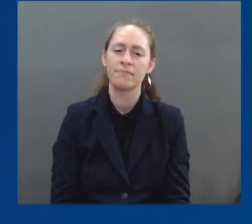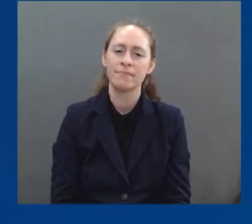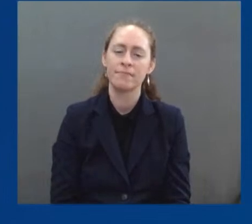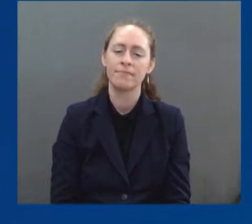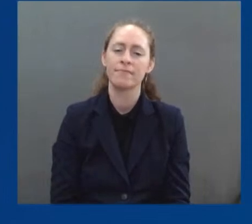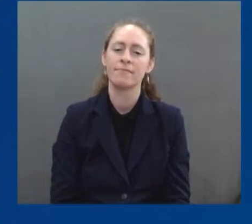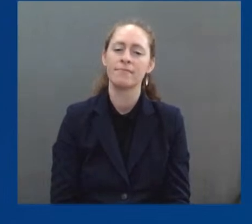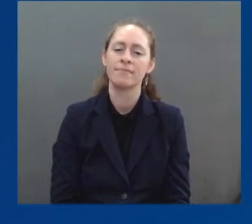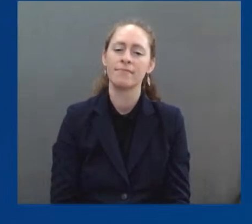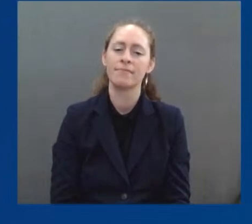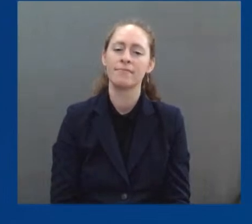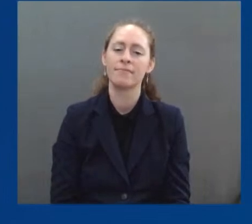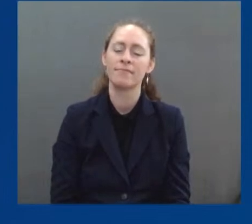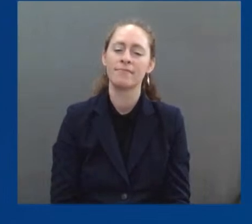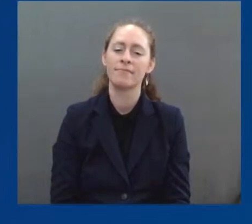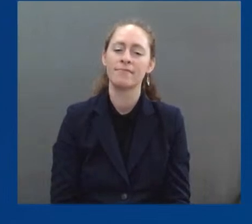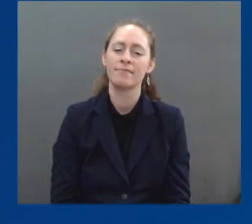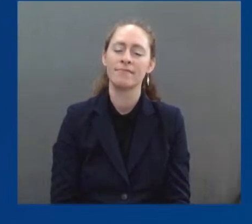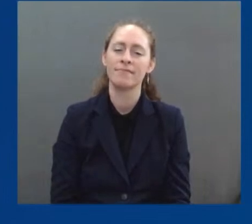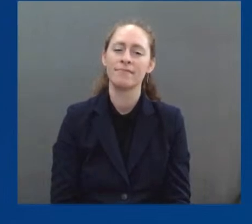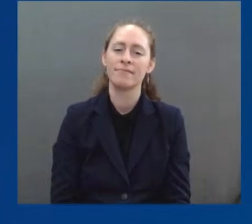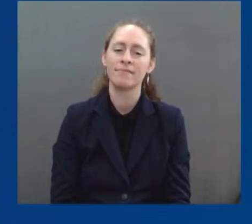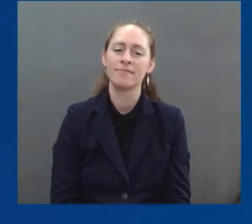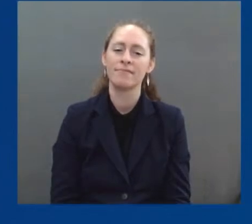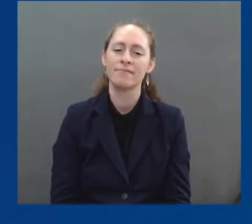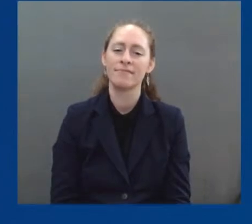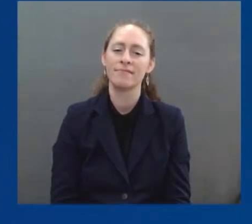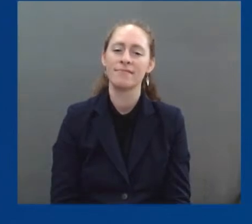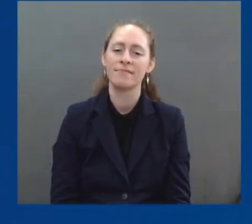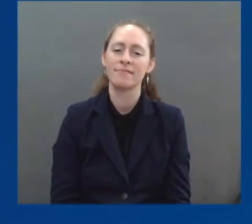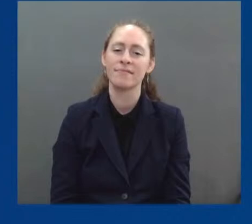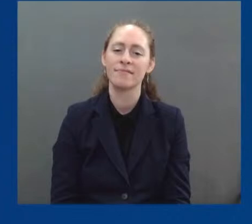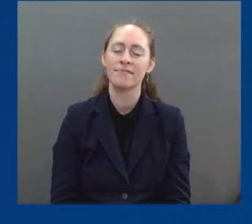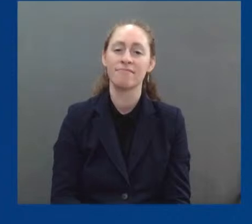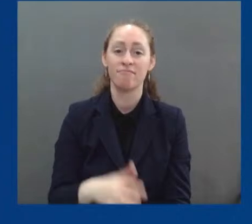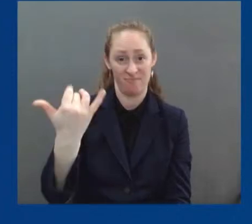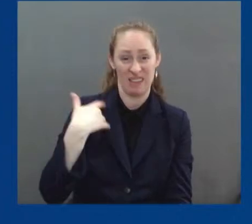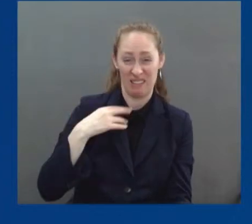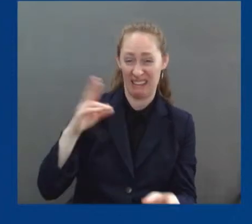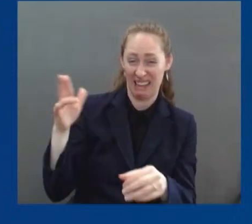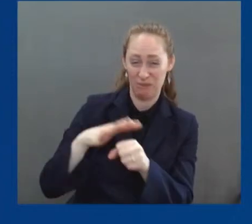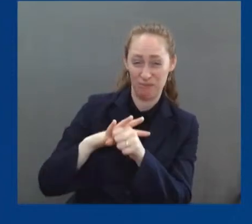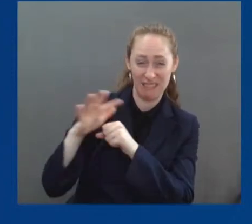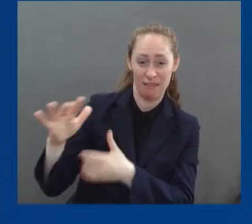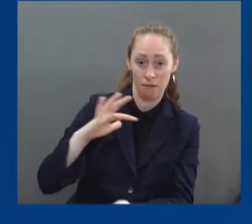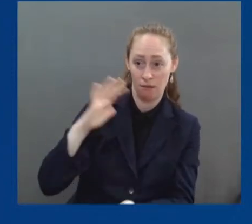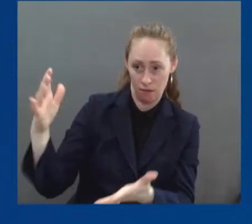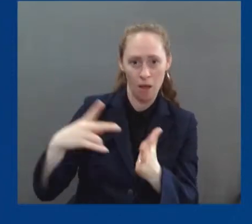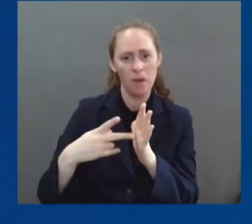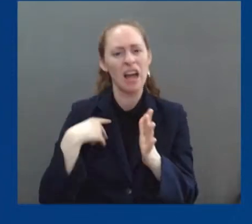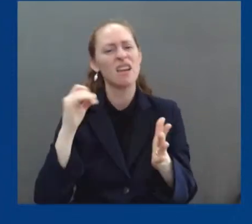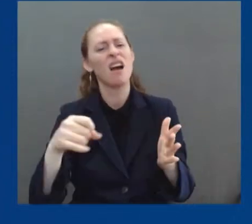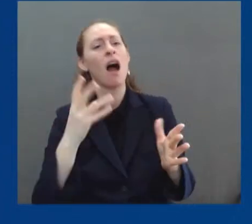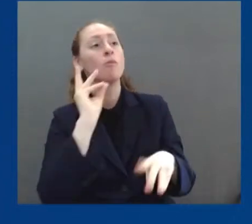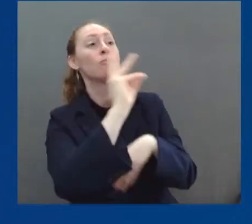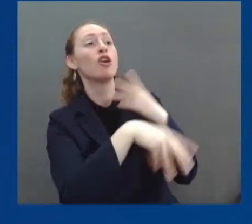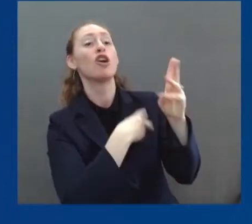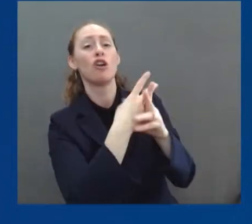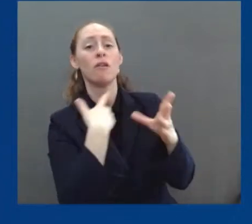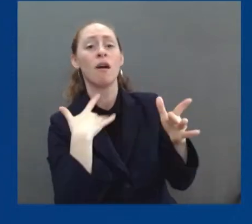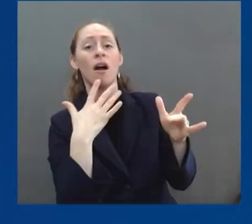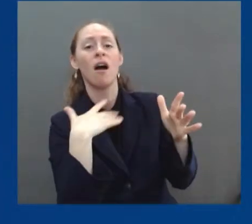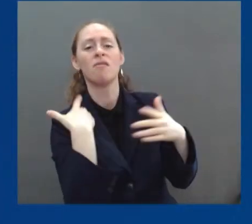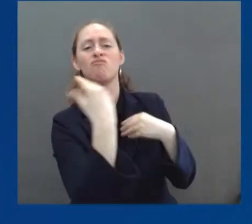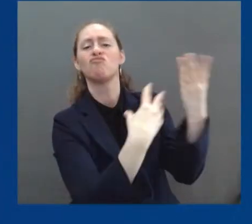now able to help lead the world in vaccinating both adults and children in those countries that are in need.